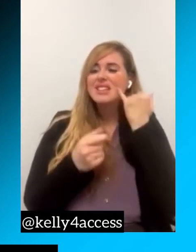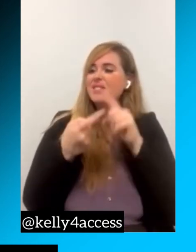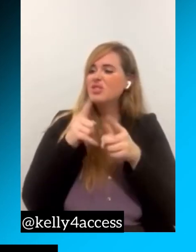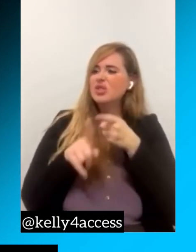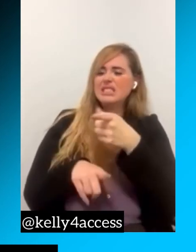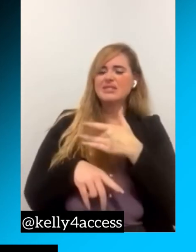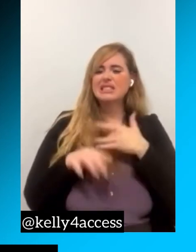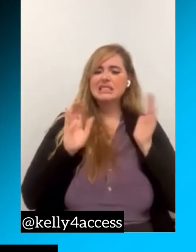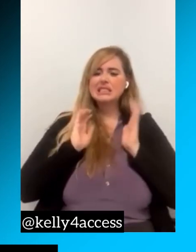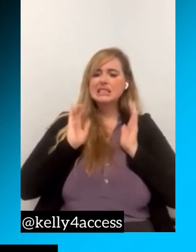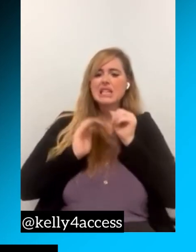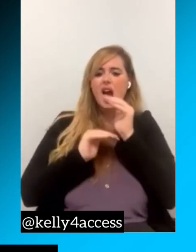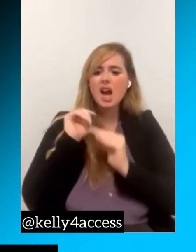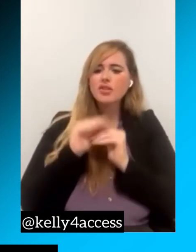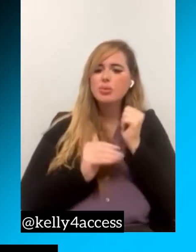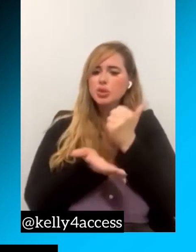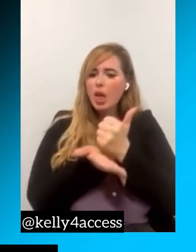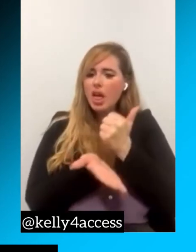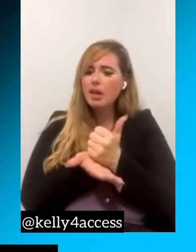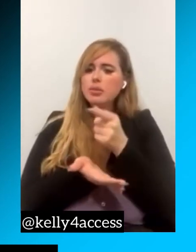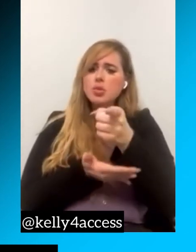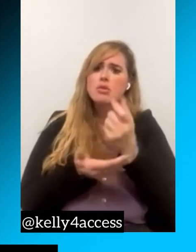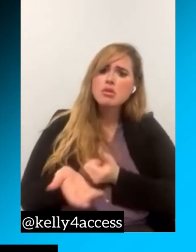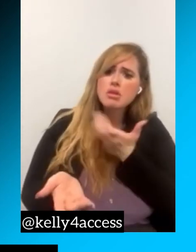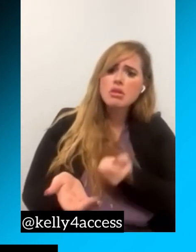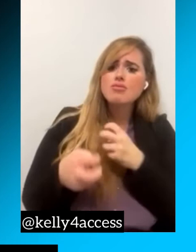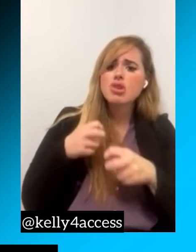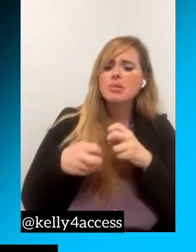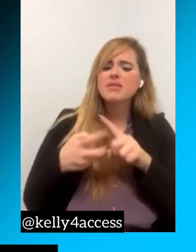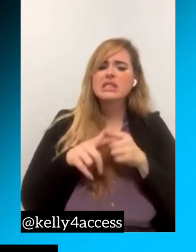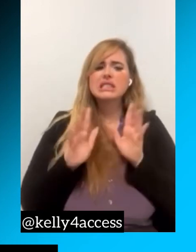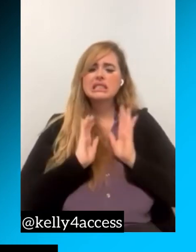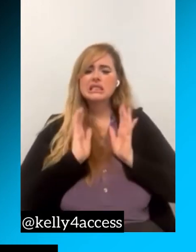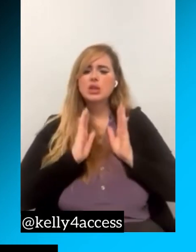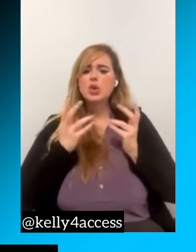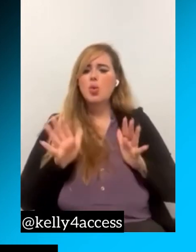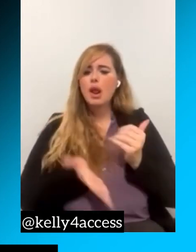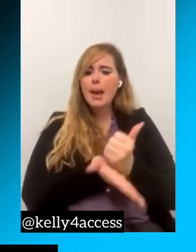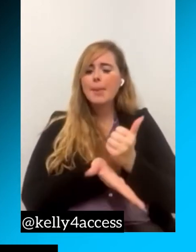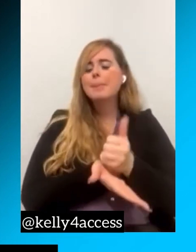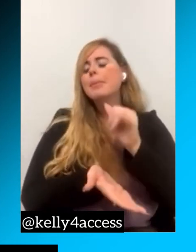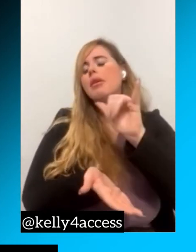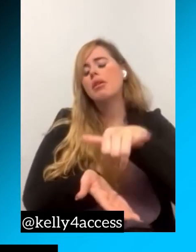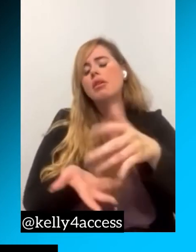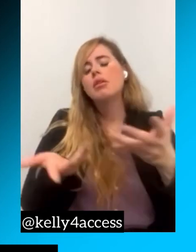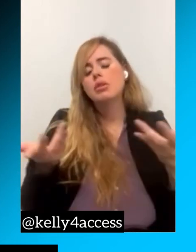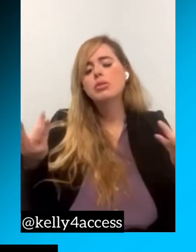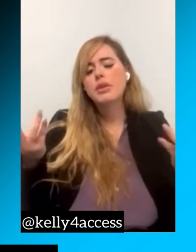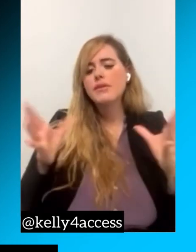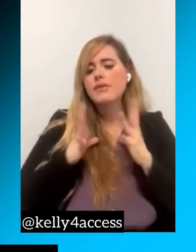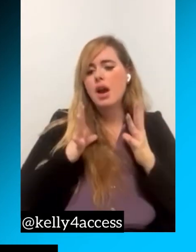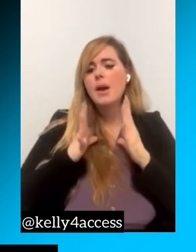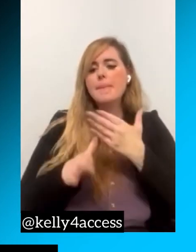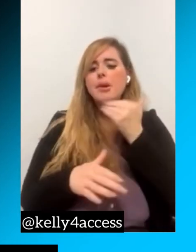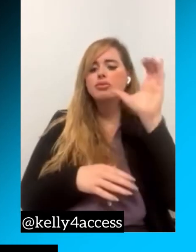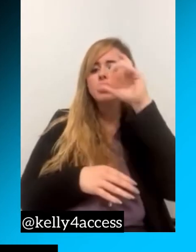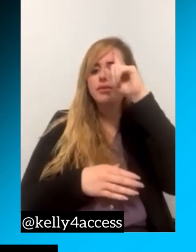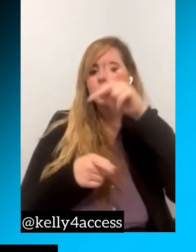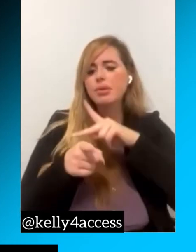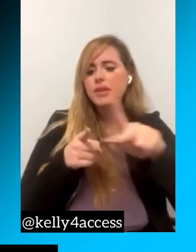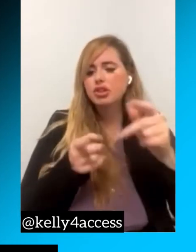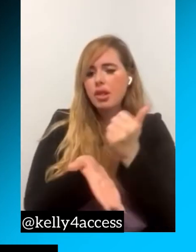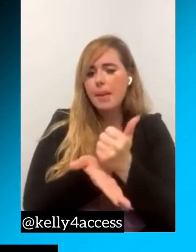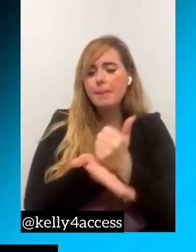comfortable anymore helping you with your problems, and then it's a good thing to seek out professional help